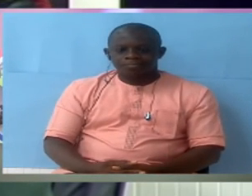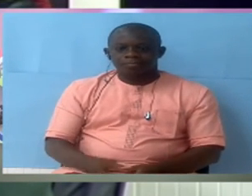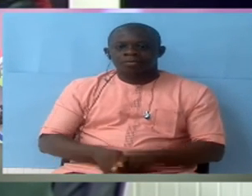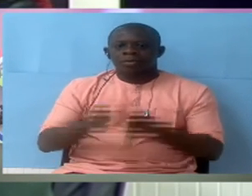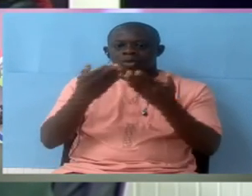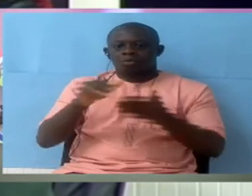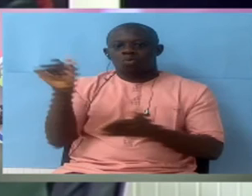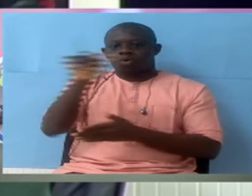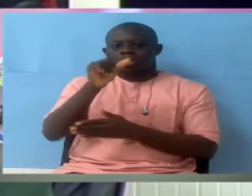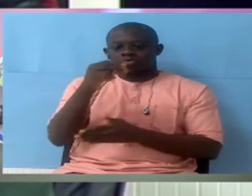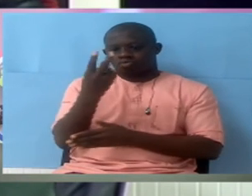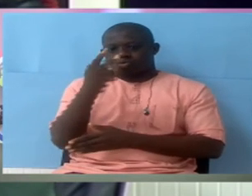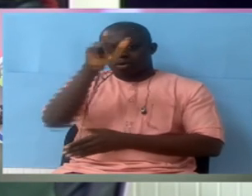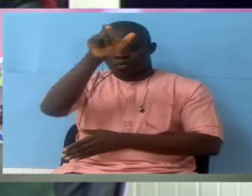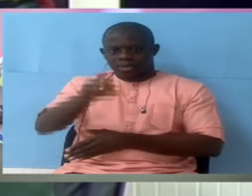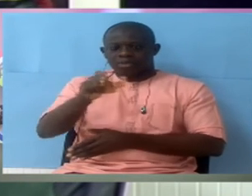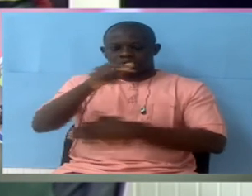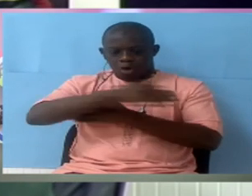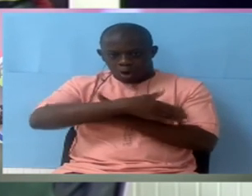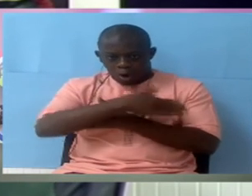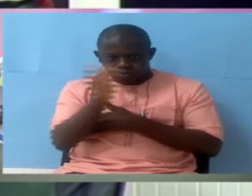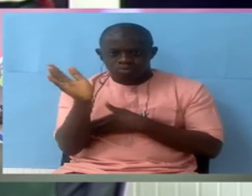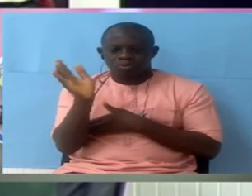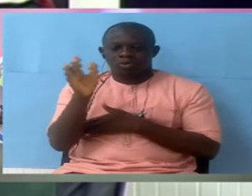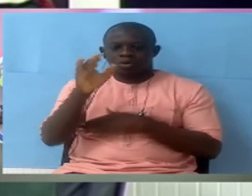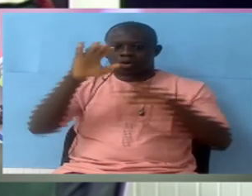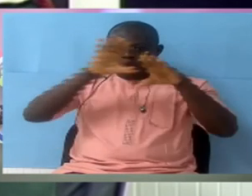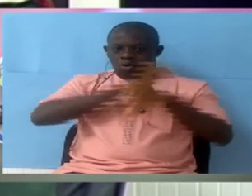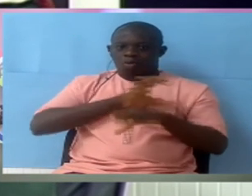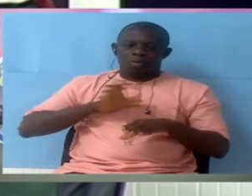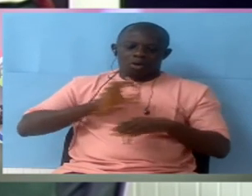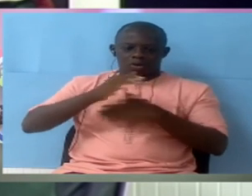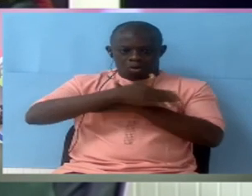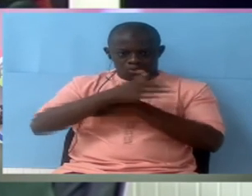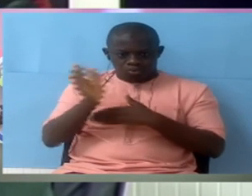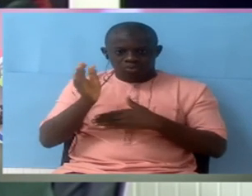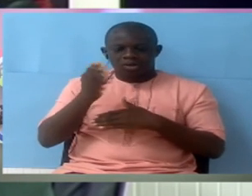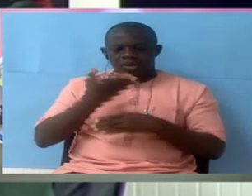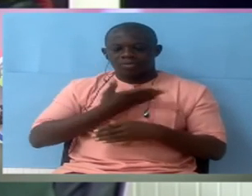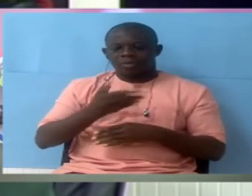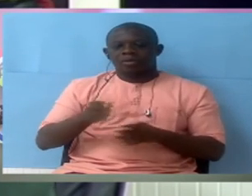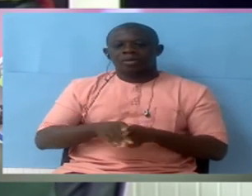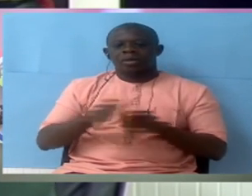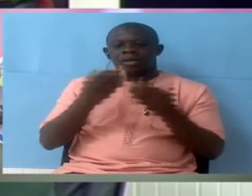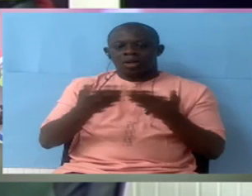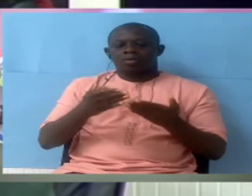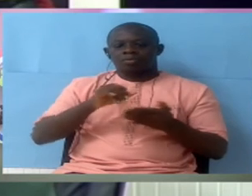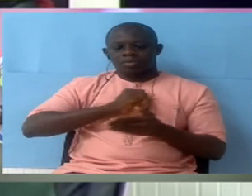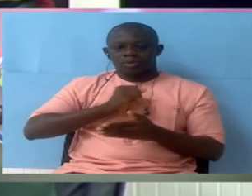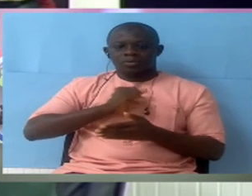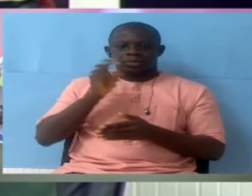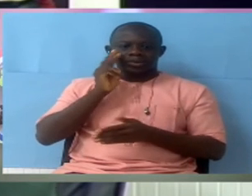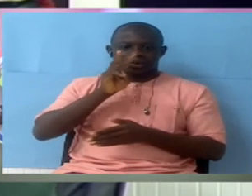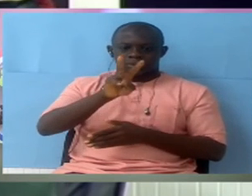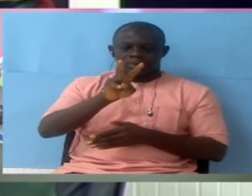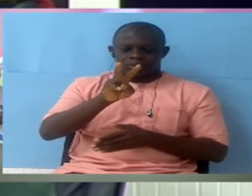The other two guys opened the gate. Yenen ñaar yi ubi bunta bi. Then I see